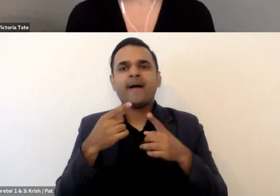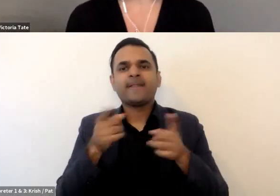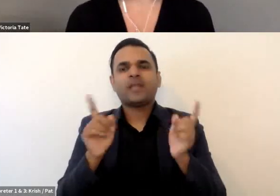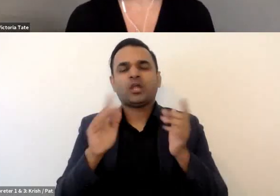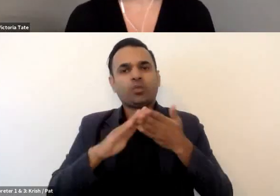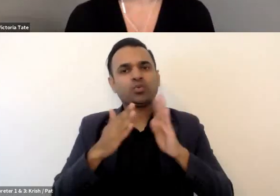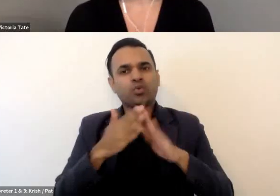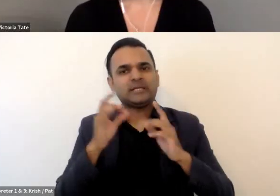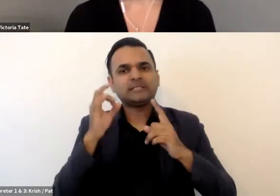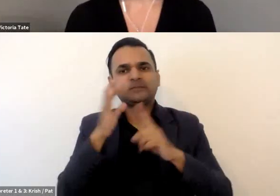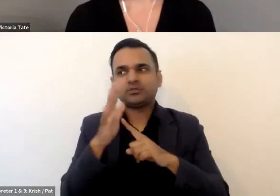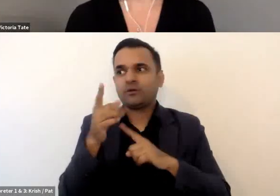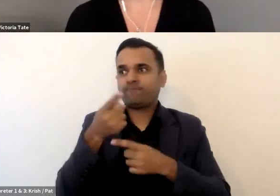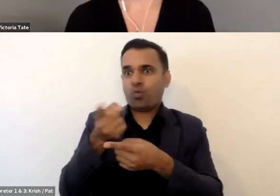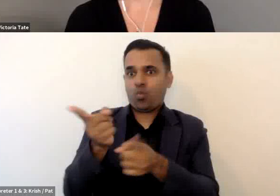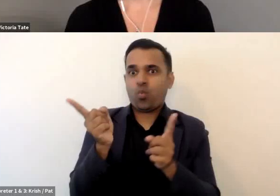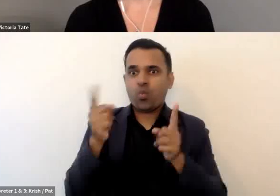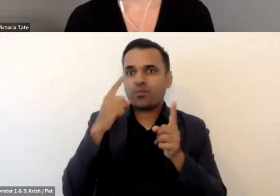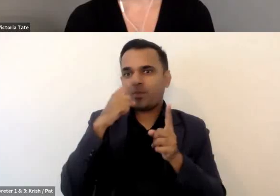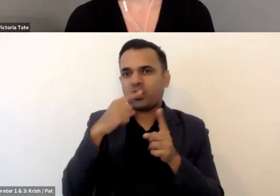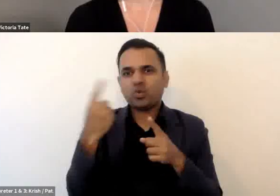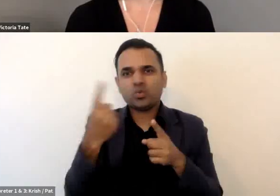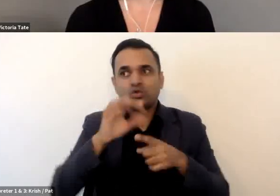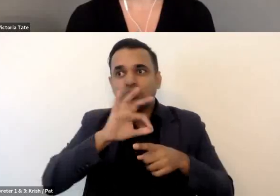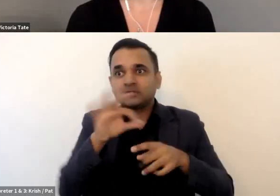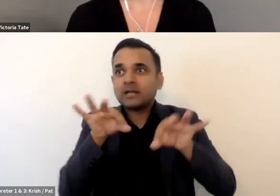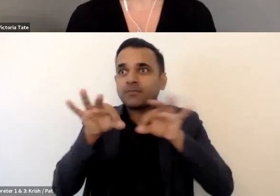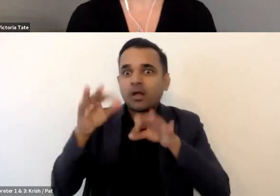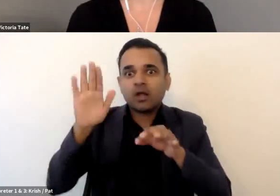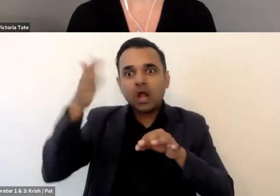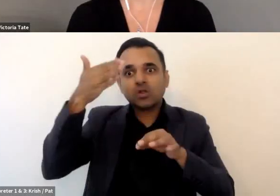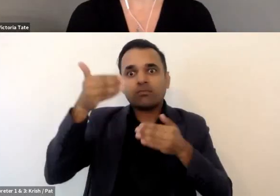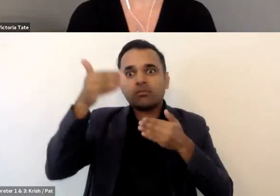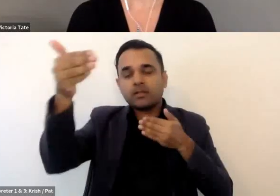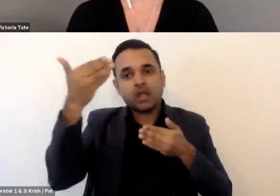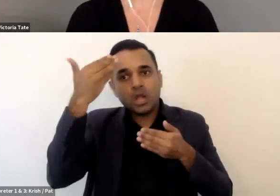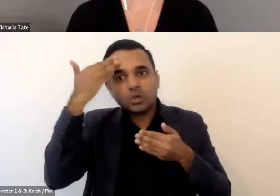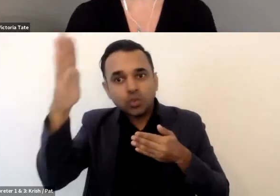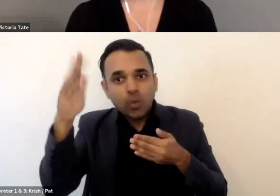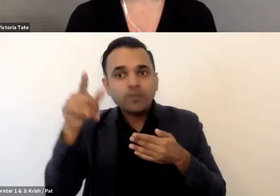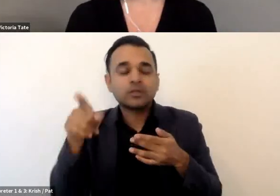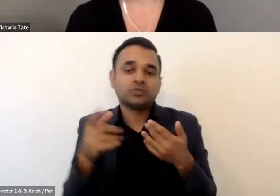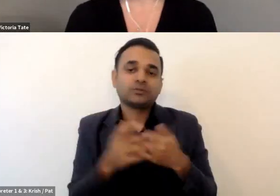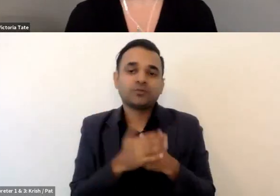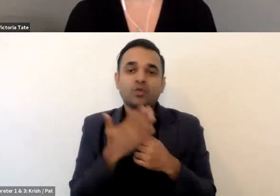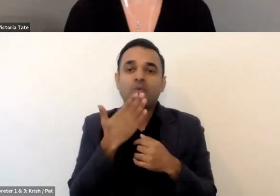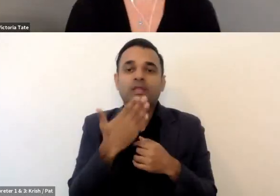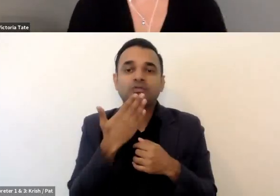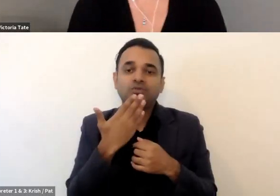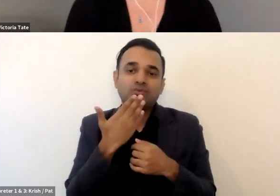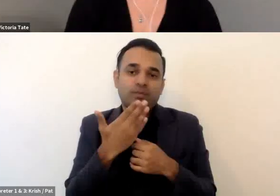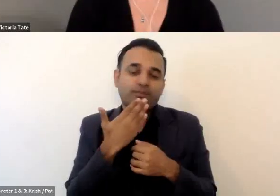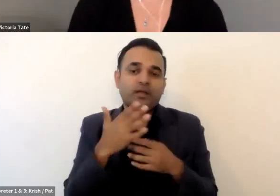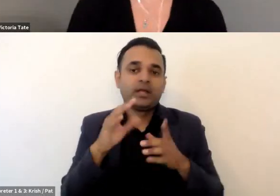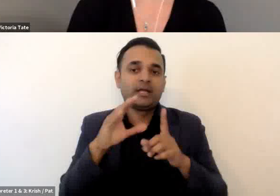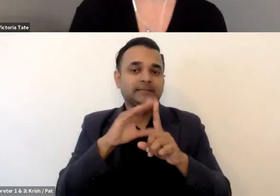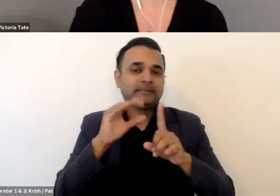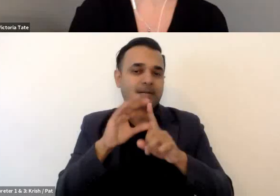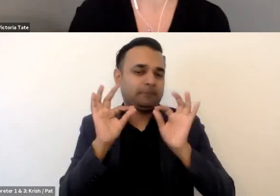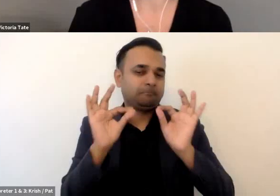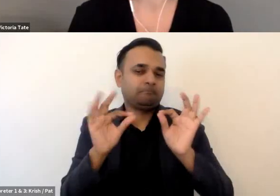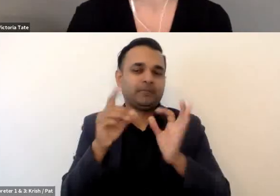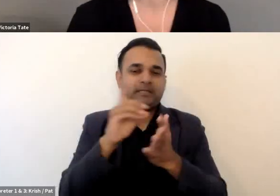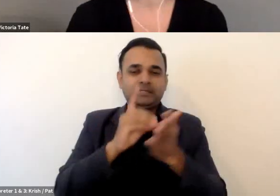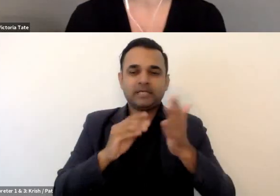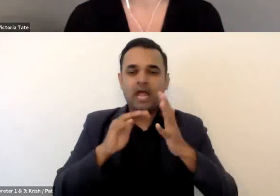more equality. And also to see how the AI might even be a bit smarter than we think and, you know, still